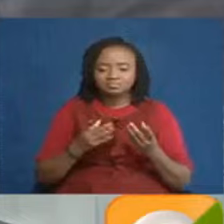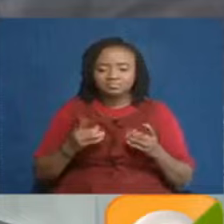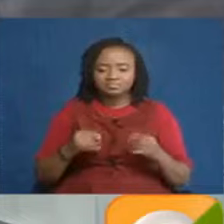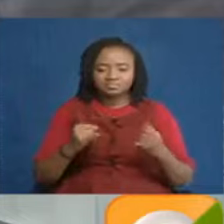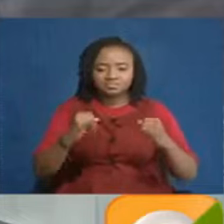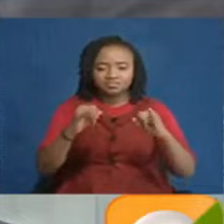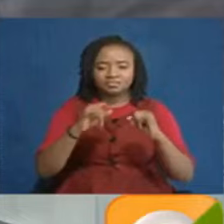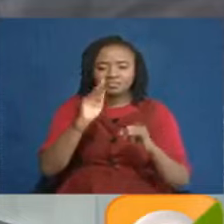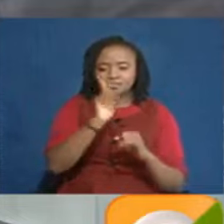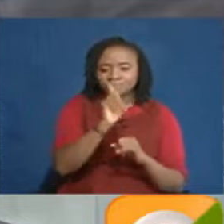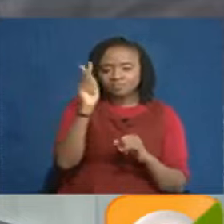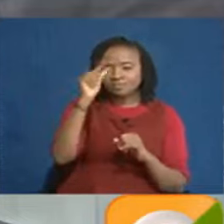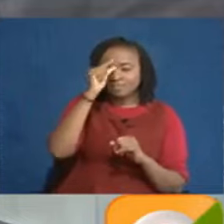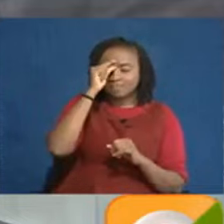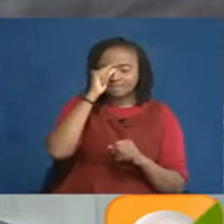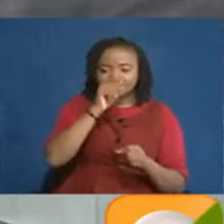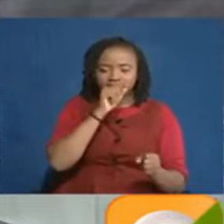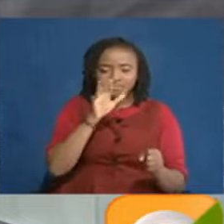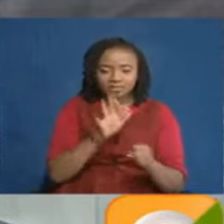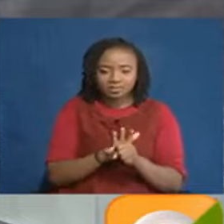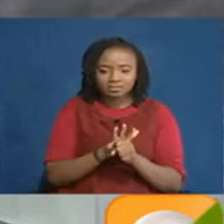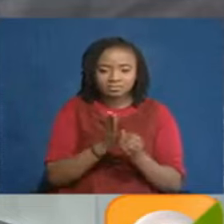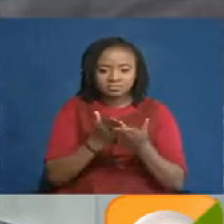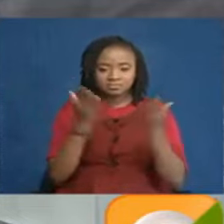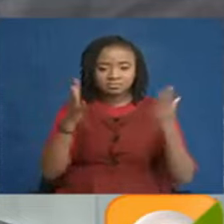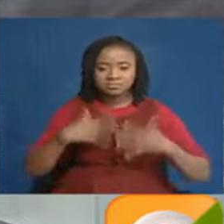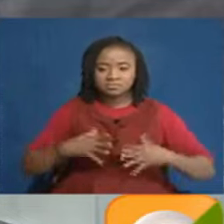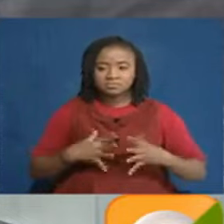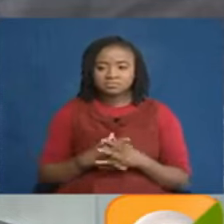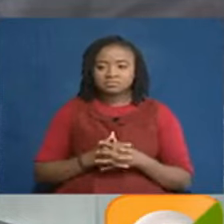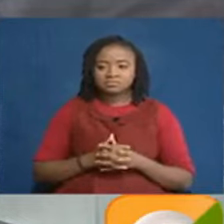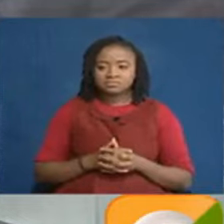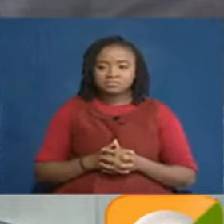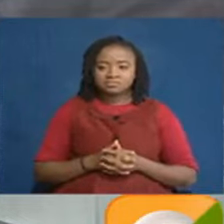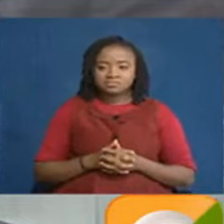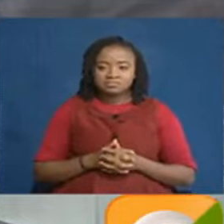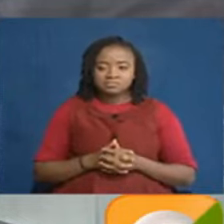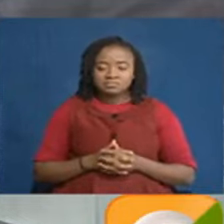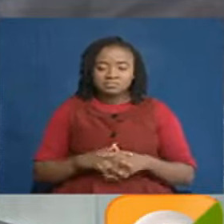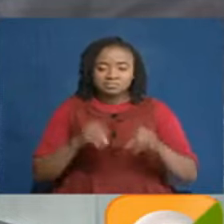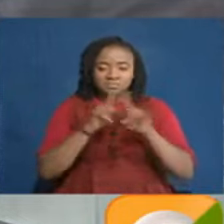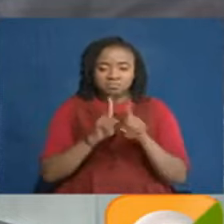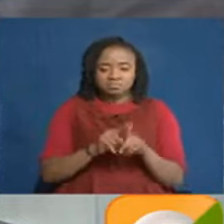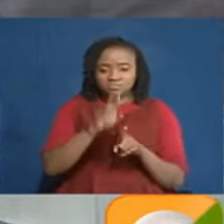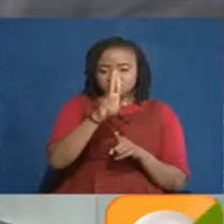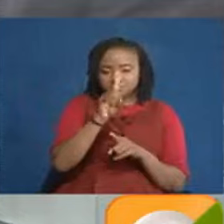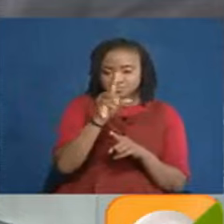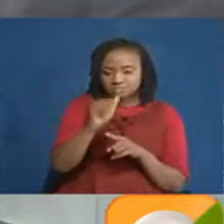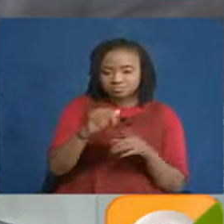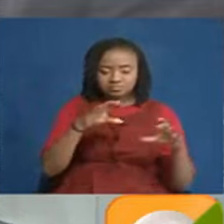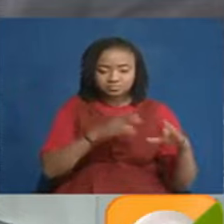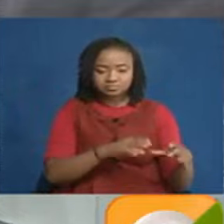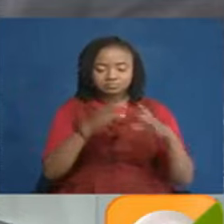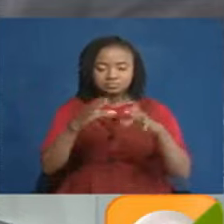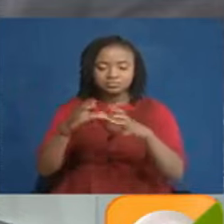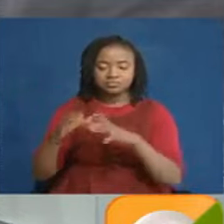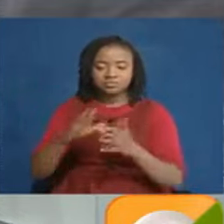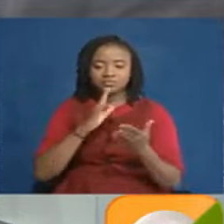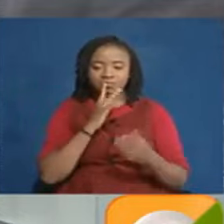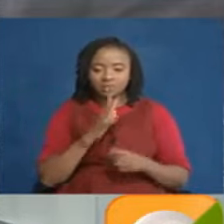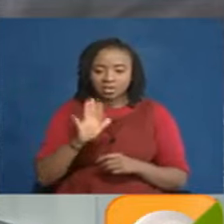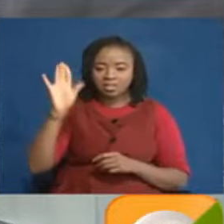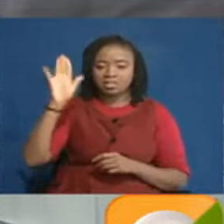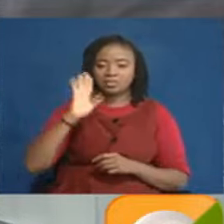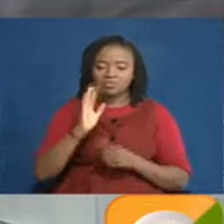administration's pledges to the people. And as Laura Otieno reports, the UDA party has vowed to eject Gachagua from the